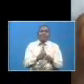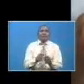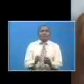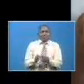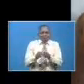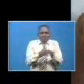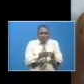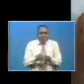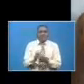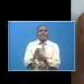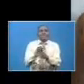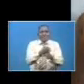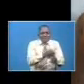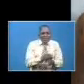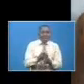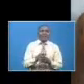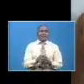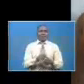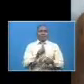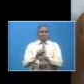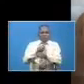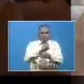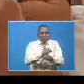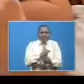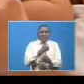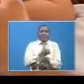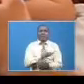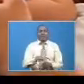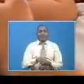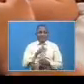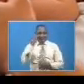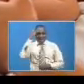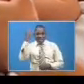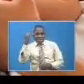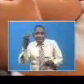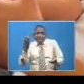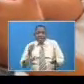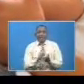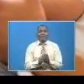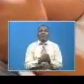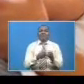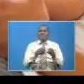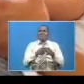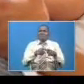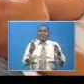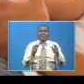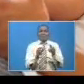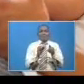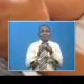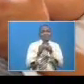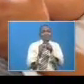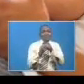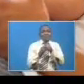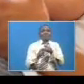mating or putting that energy into raising children. The idea being that larger testicles would suggest